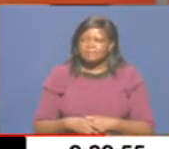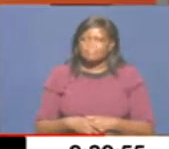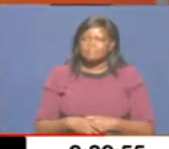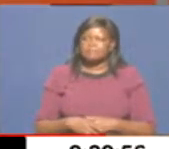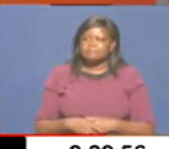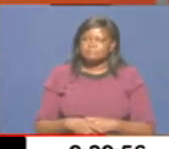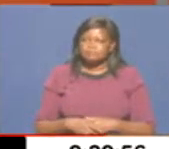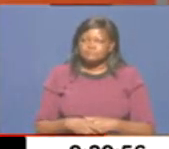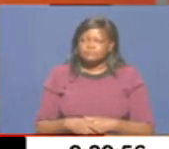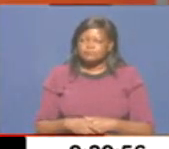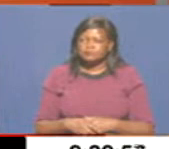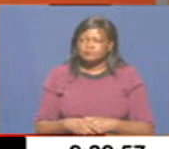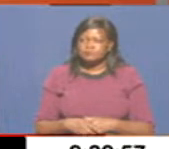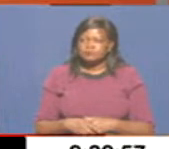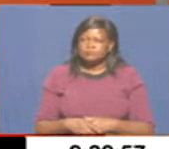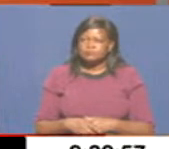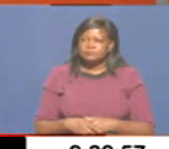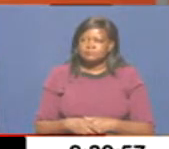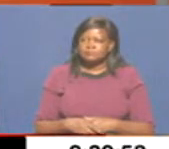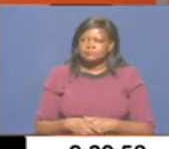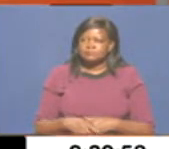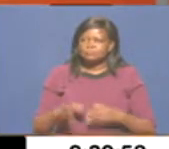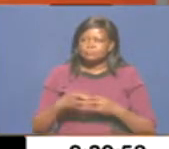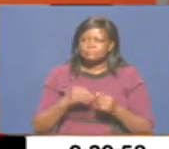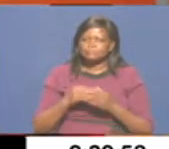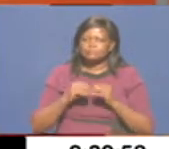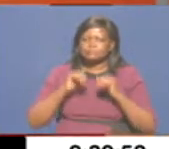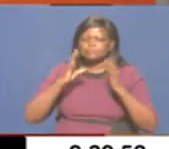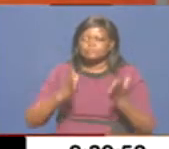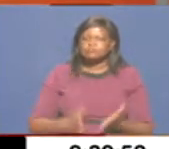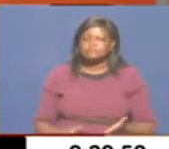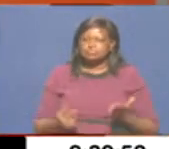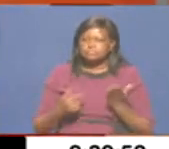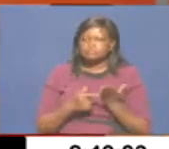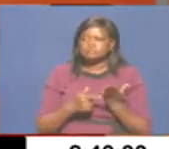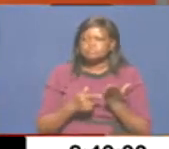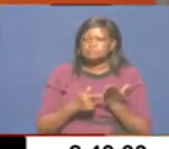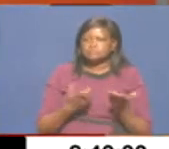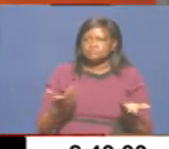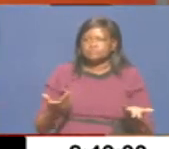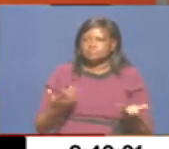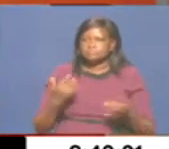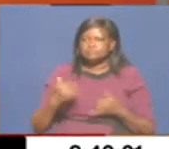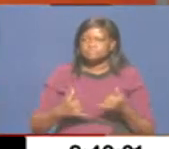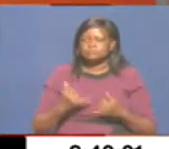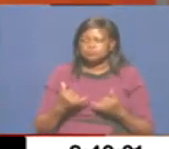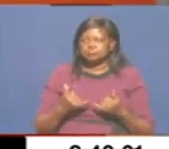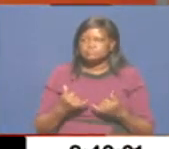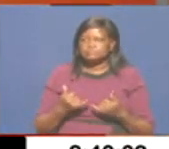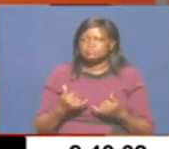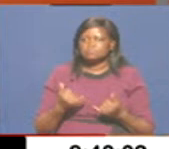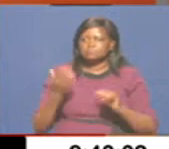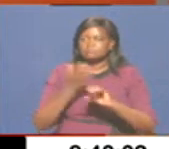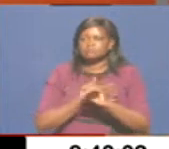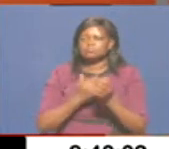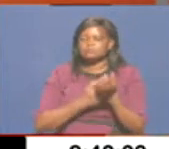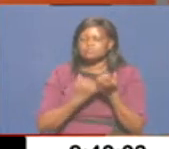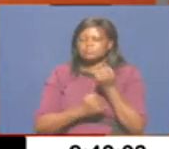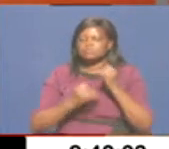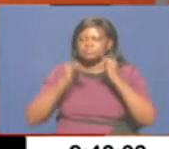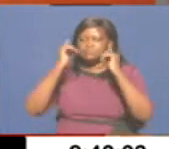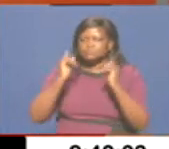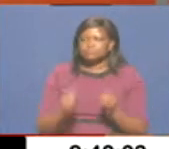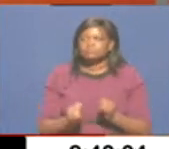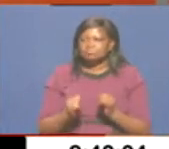Now to farming, cotton farmers in Taita Taveta County are enjoying a bumper harvest of the new BT